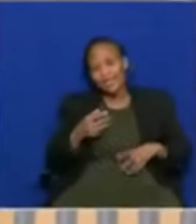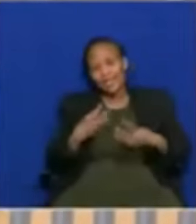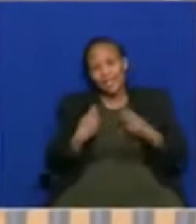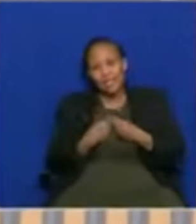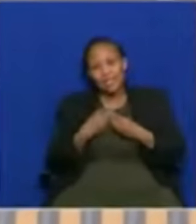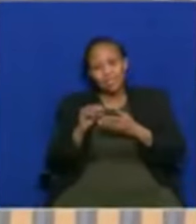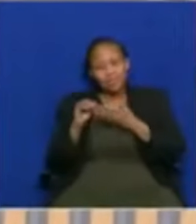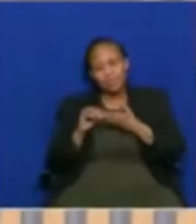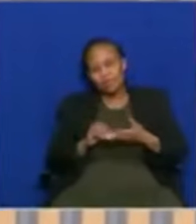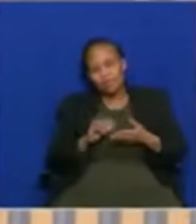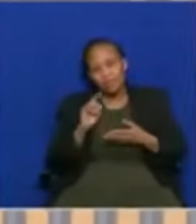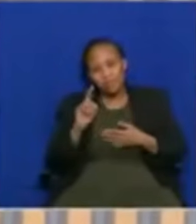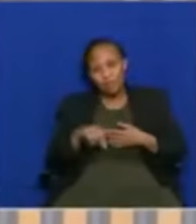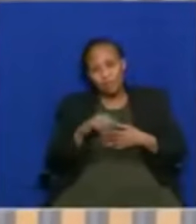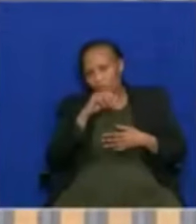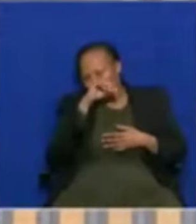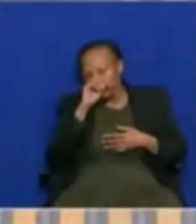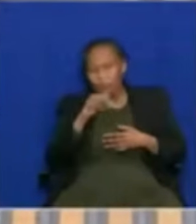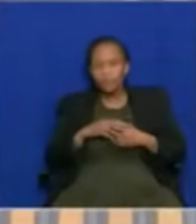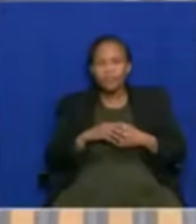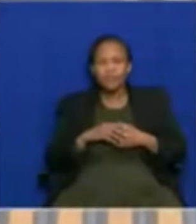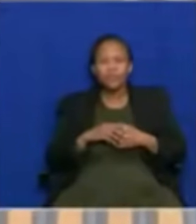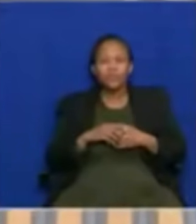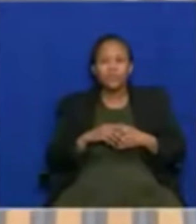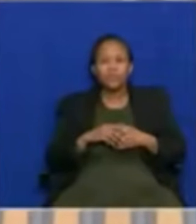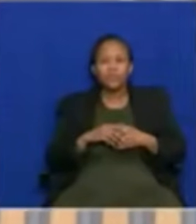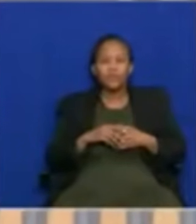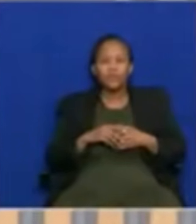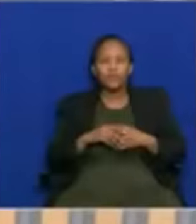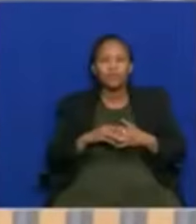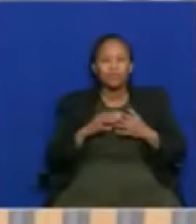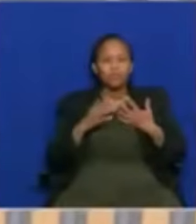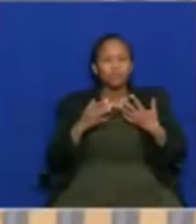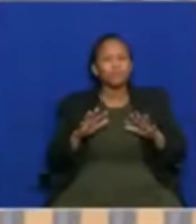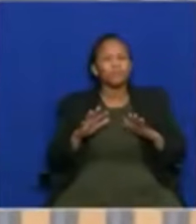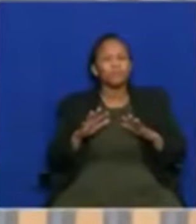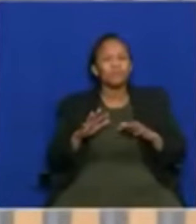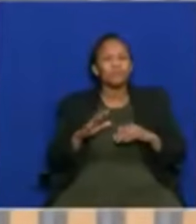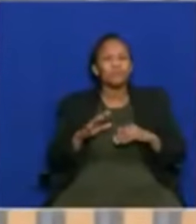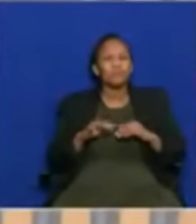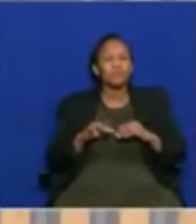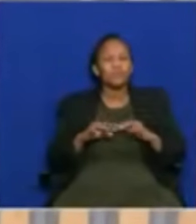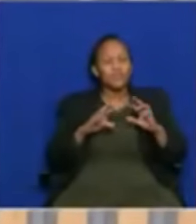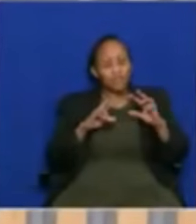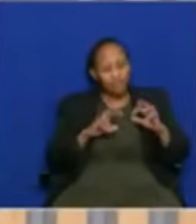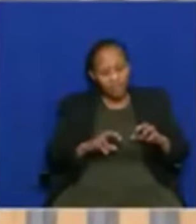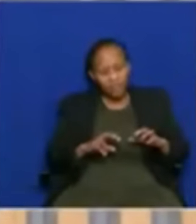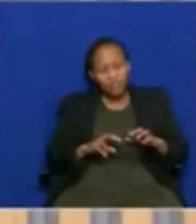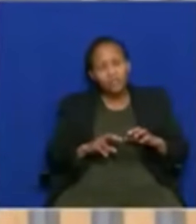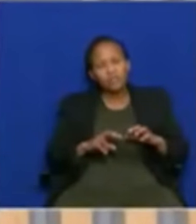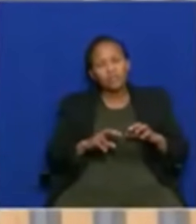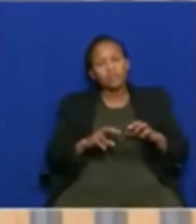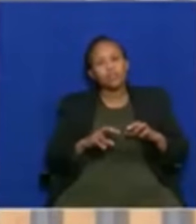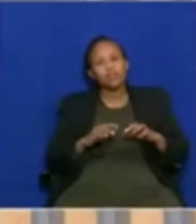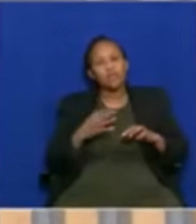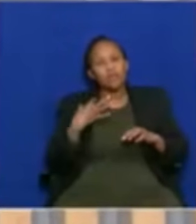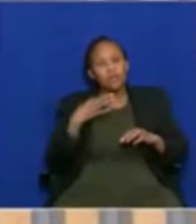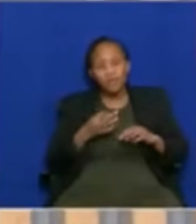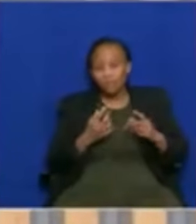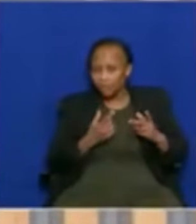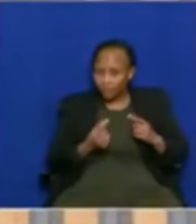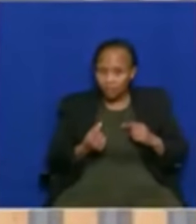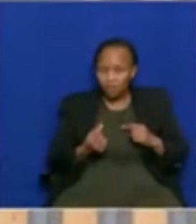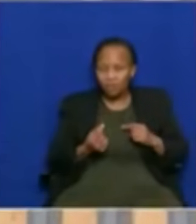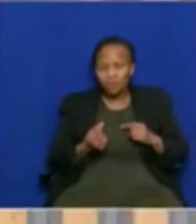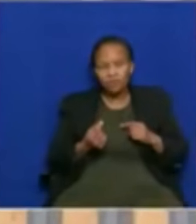submit your vetting application through the e-vetting system. That was not required. It could have been done